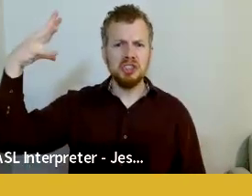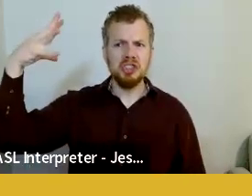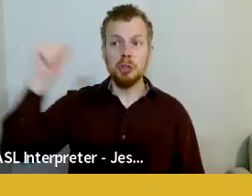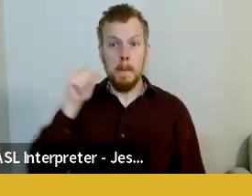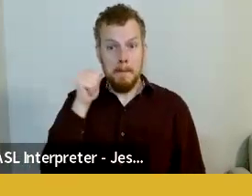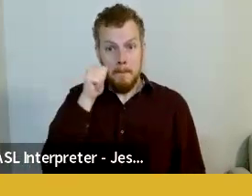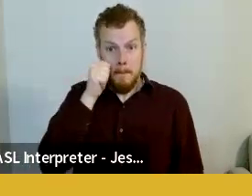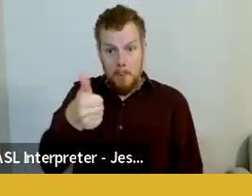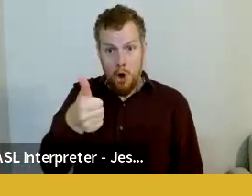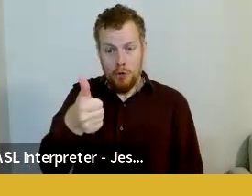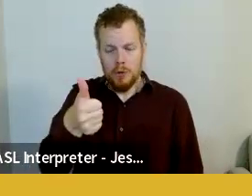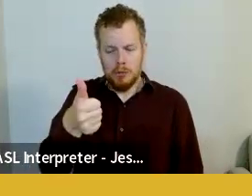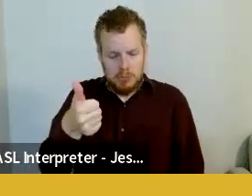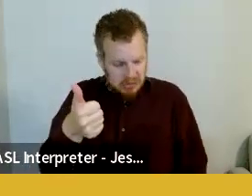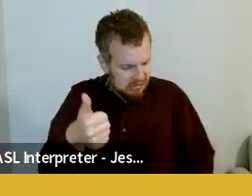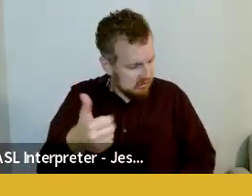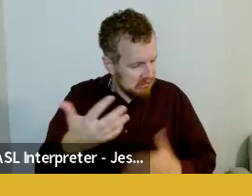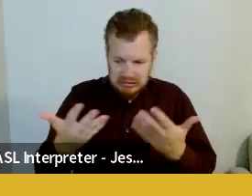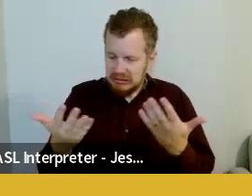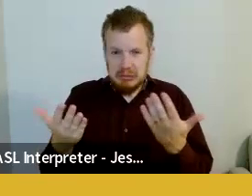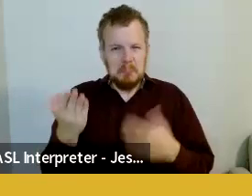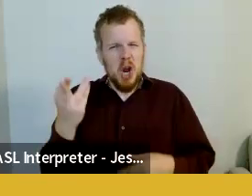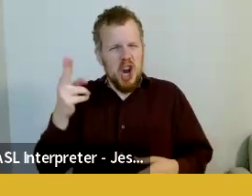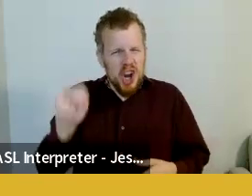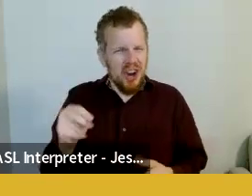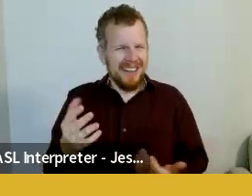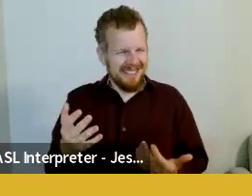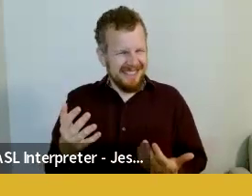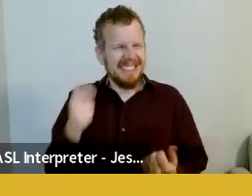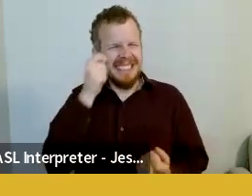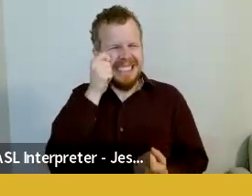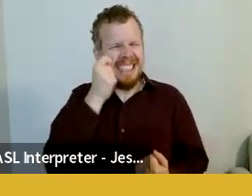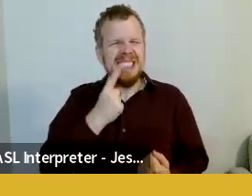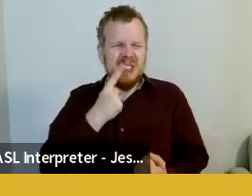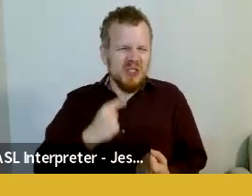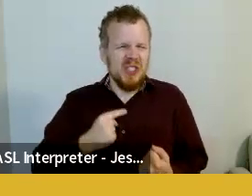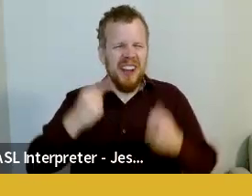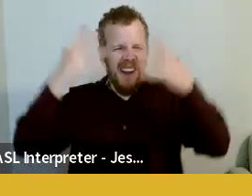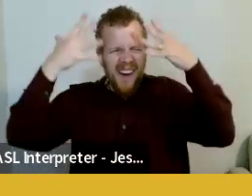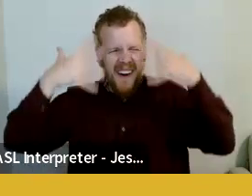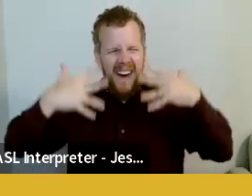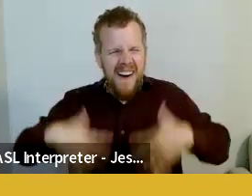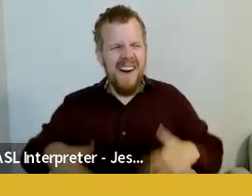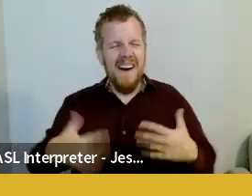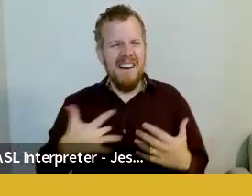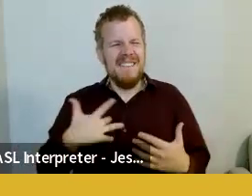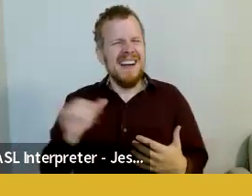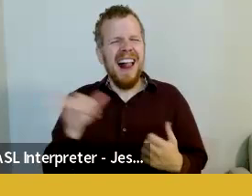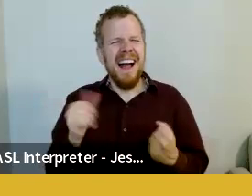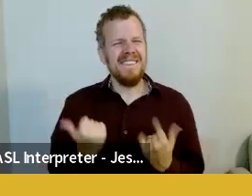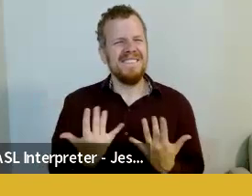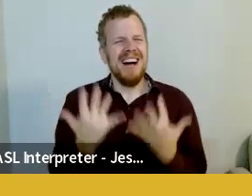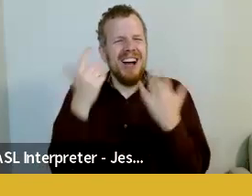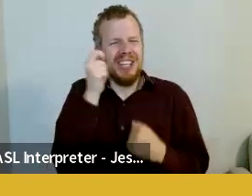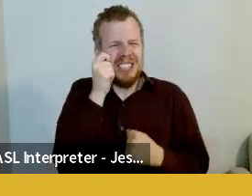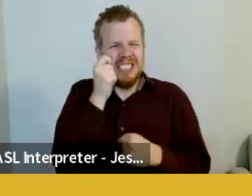up the next day and you realize you have a lot of pain. Your skin is red and you feel like you're on fire.